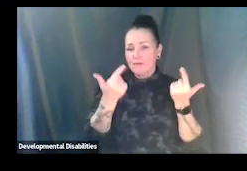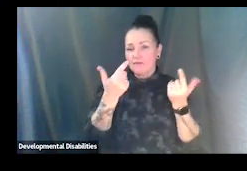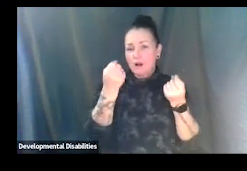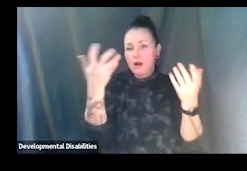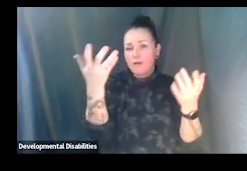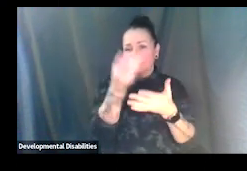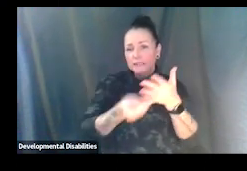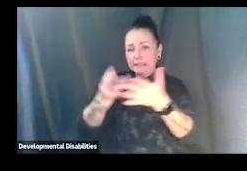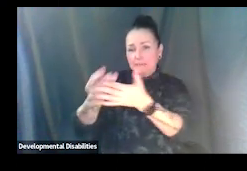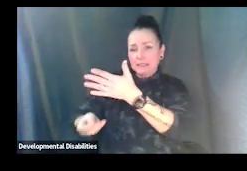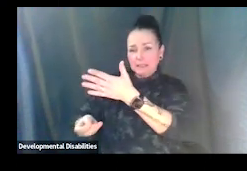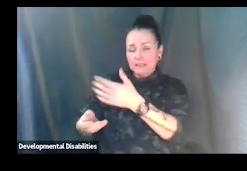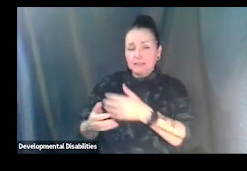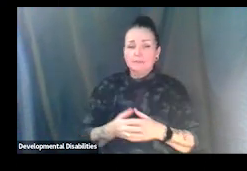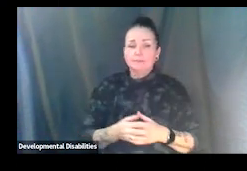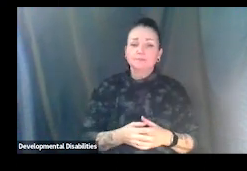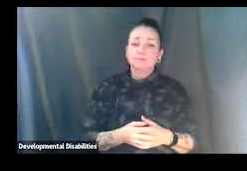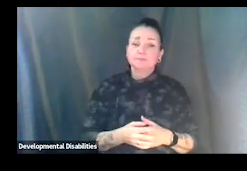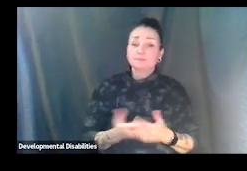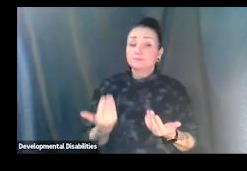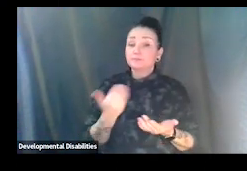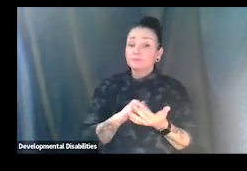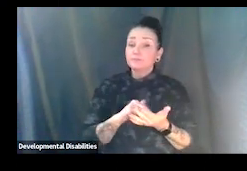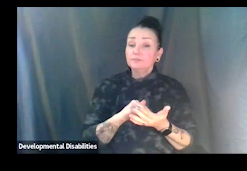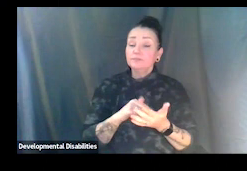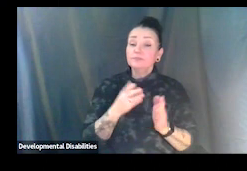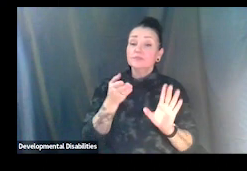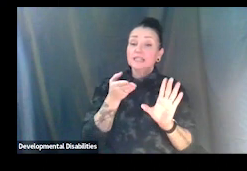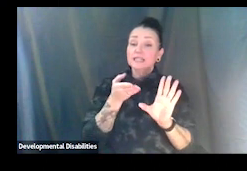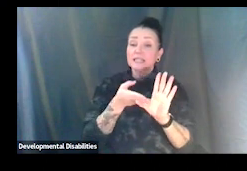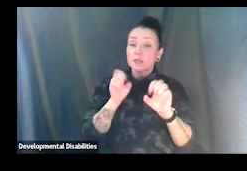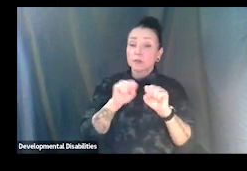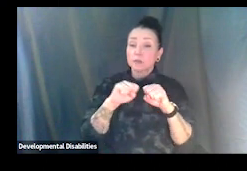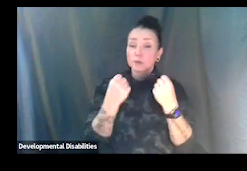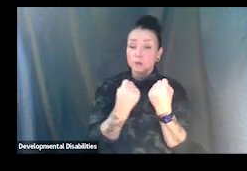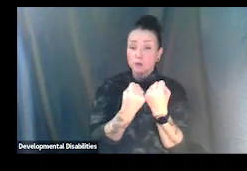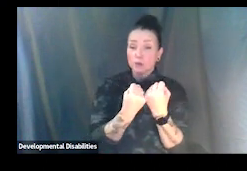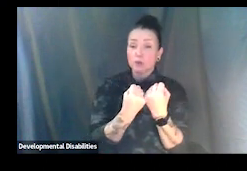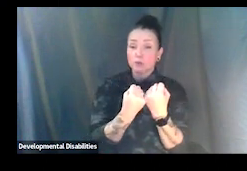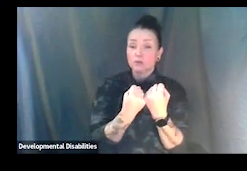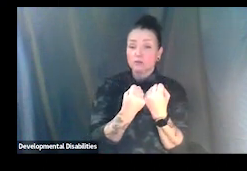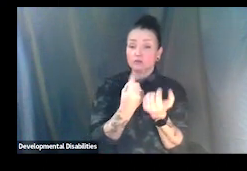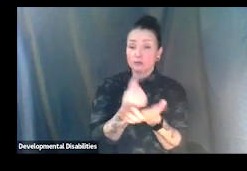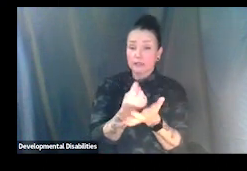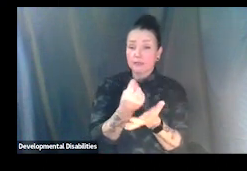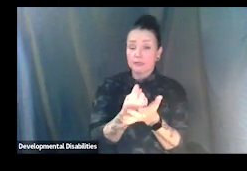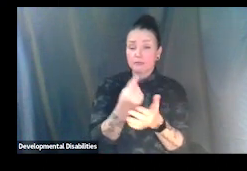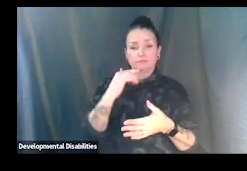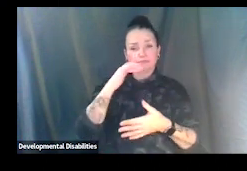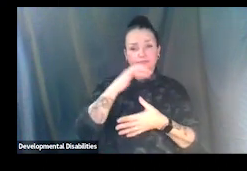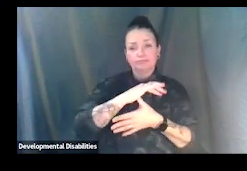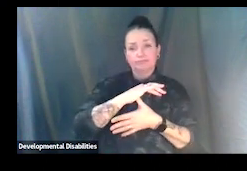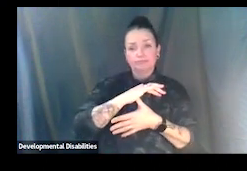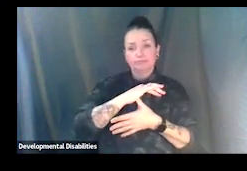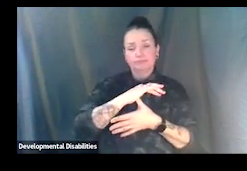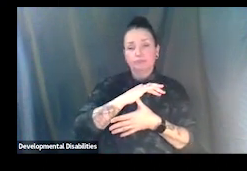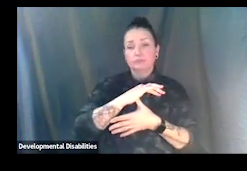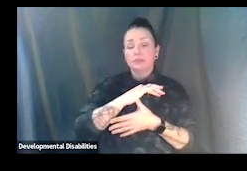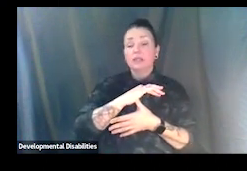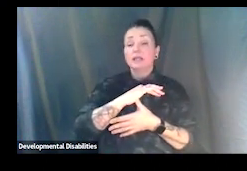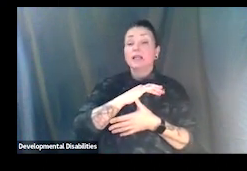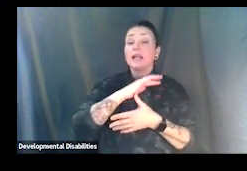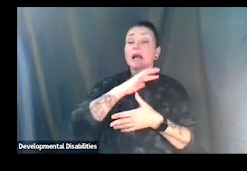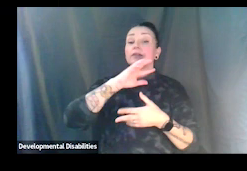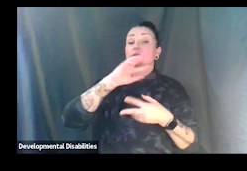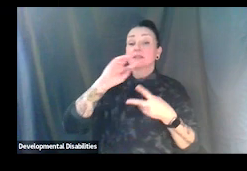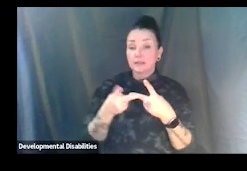of psychosocial treatments are the most important forms of intervention, then really the goal of medicine is to make people more available for learning and make people more available to